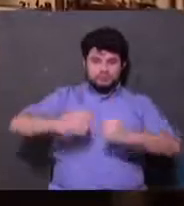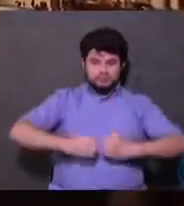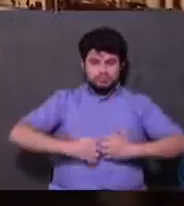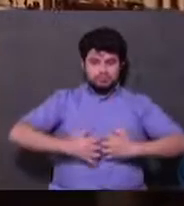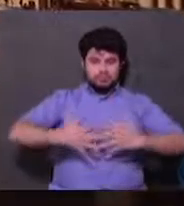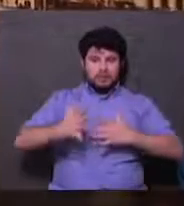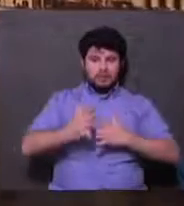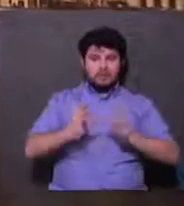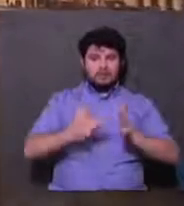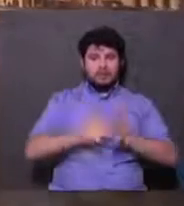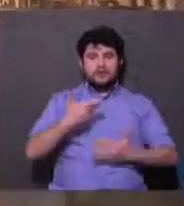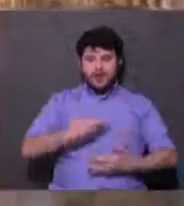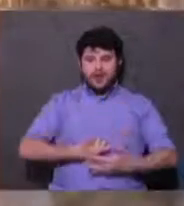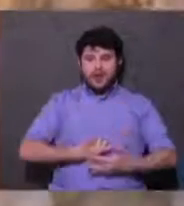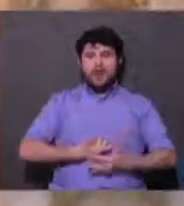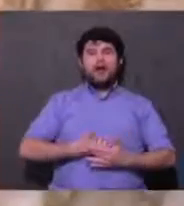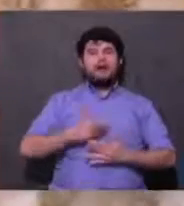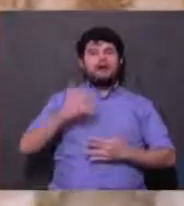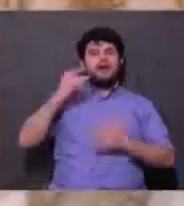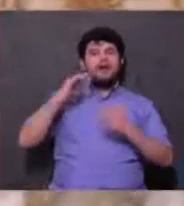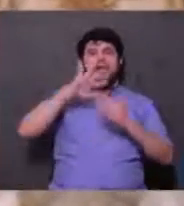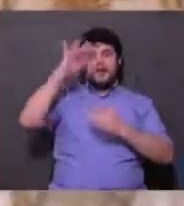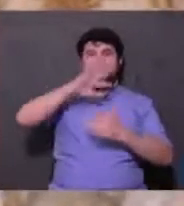seno, Gesù.